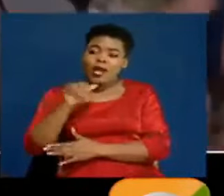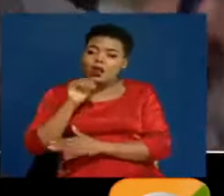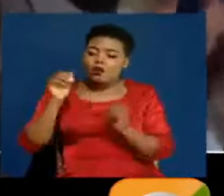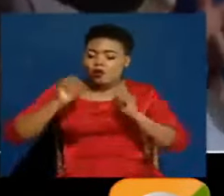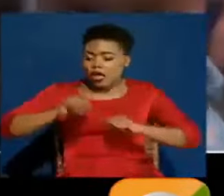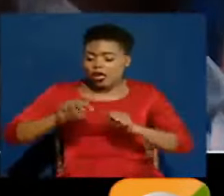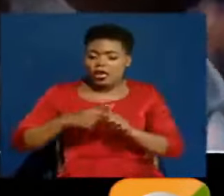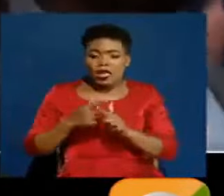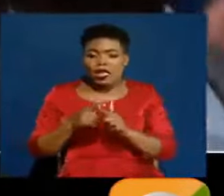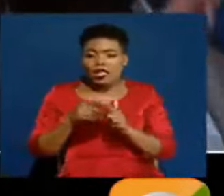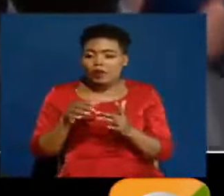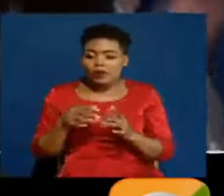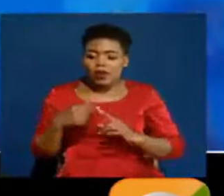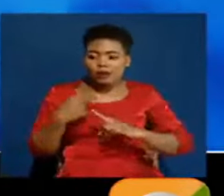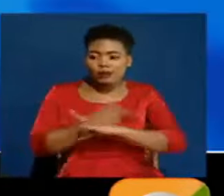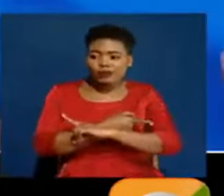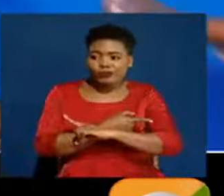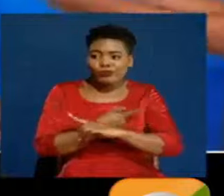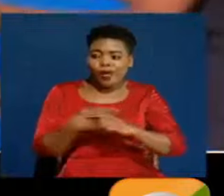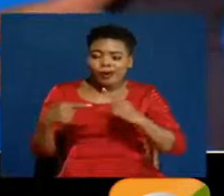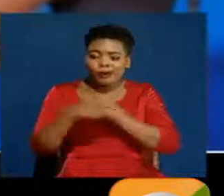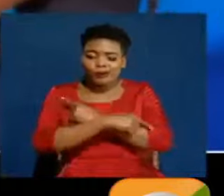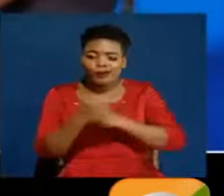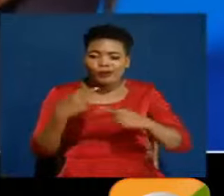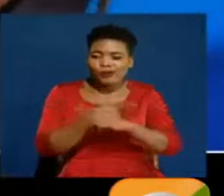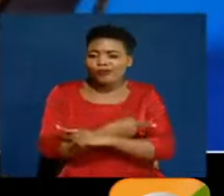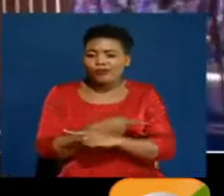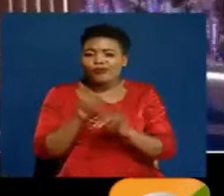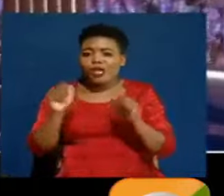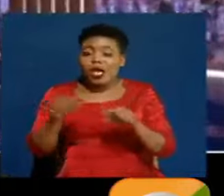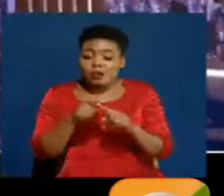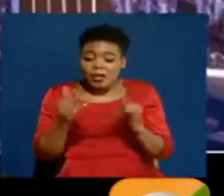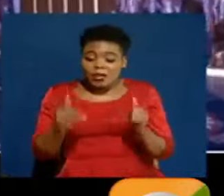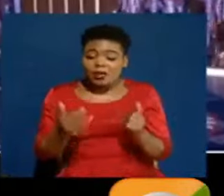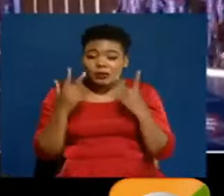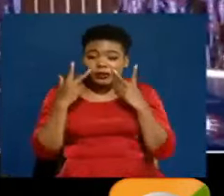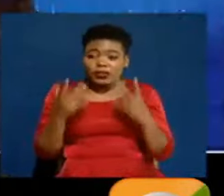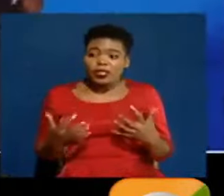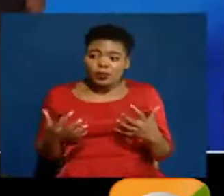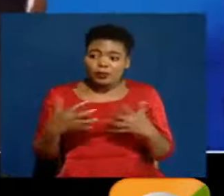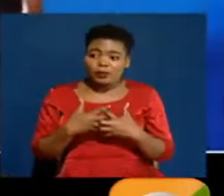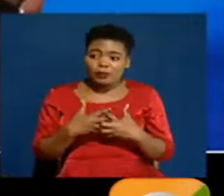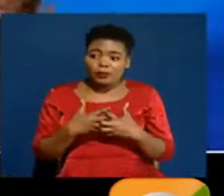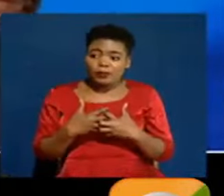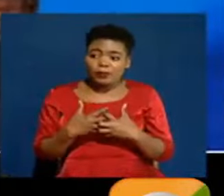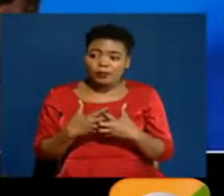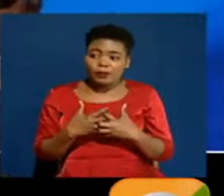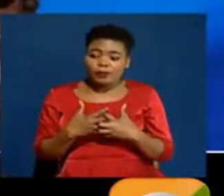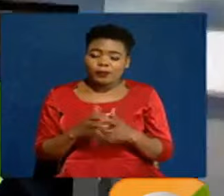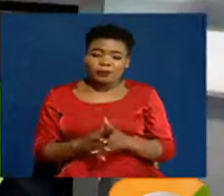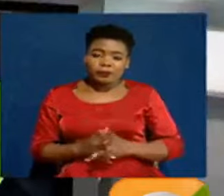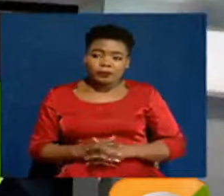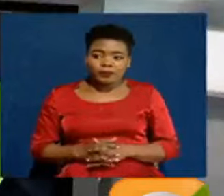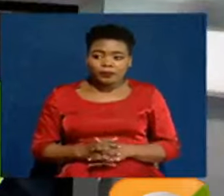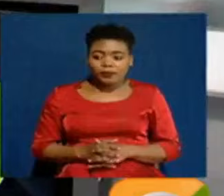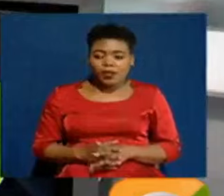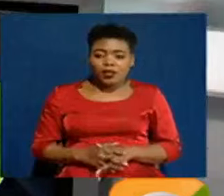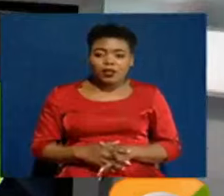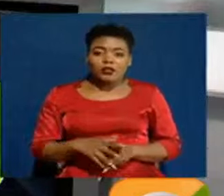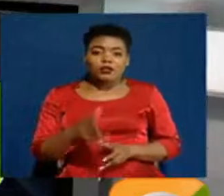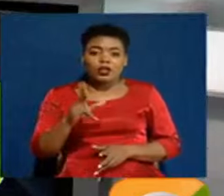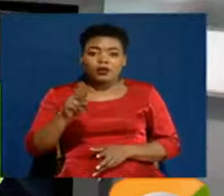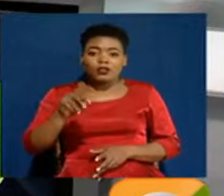focus and having that as a center stage, like the Kenyan way, to compete from different perspectives. All right. Jerry, we